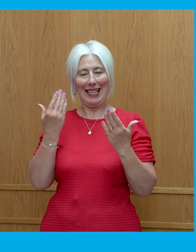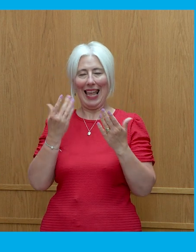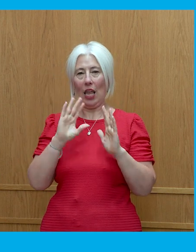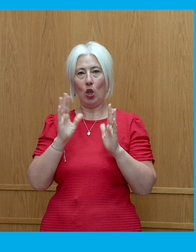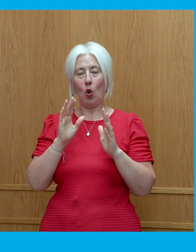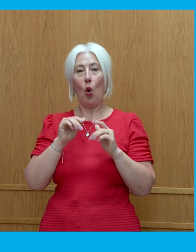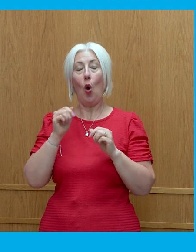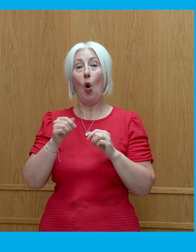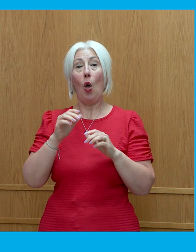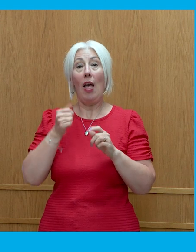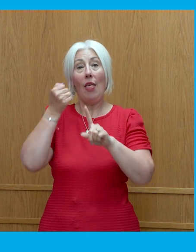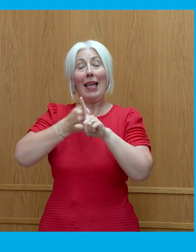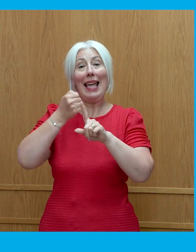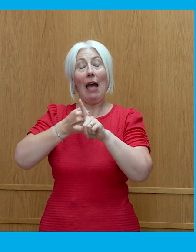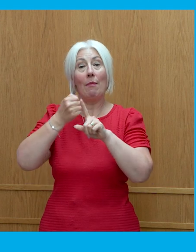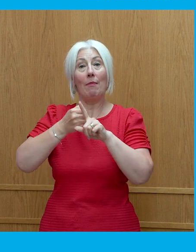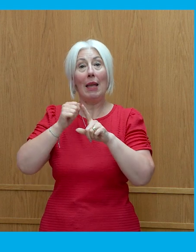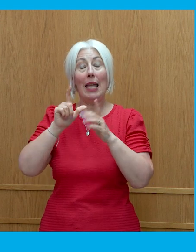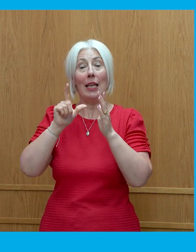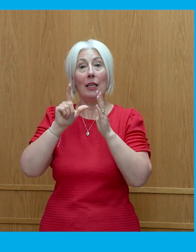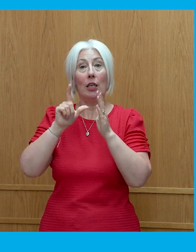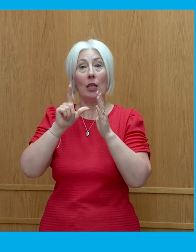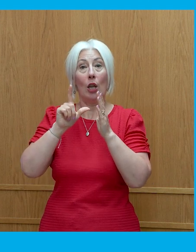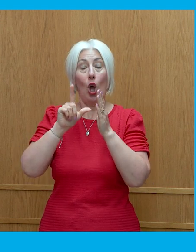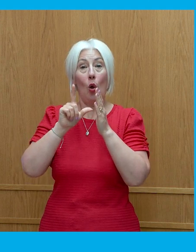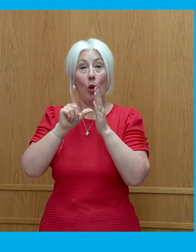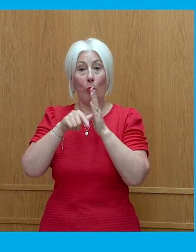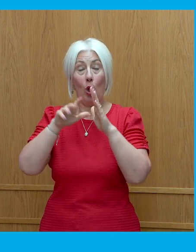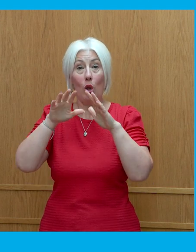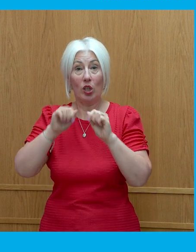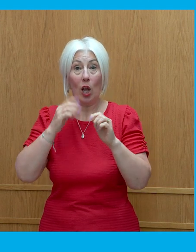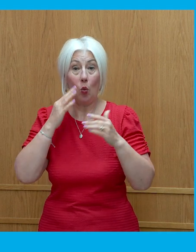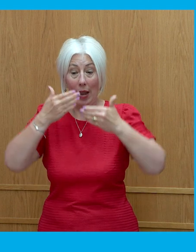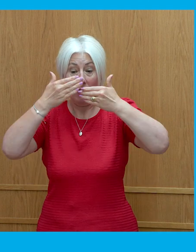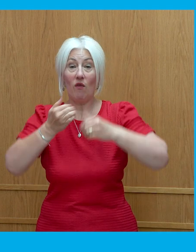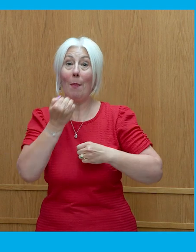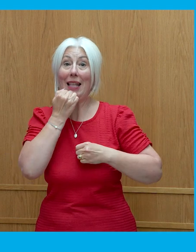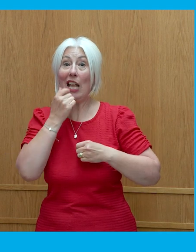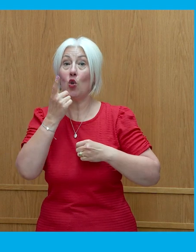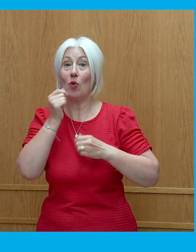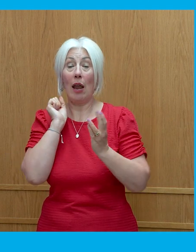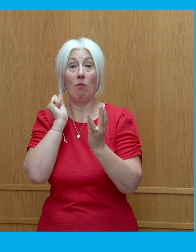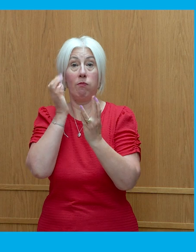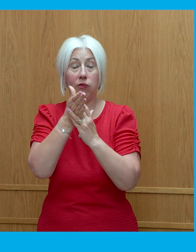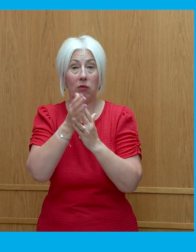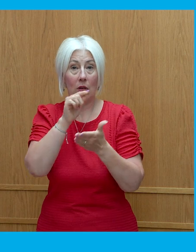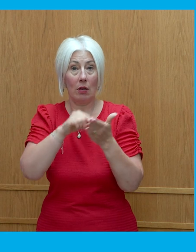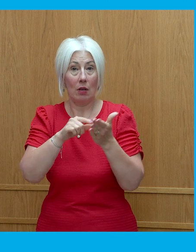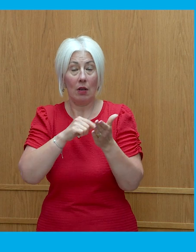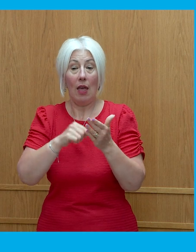campaign clock starts when you could start mailing your ballot in, and every candidate has a strategy to start